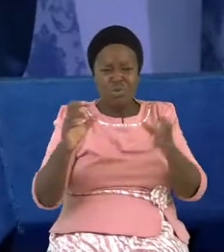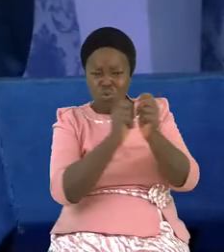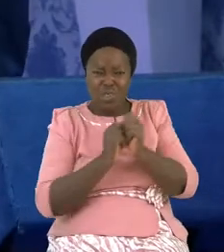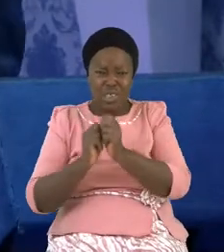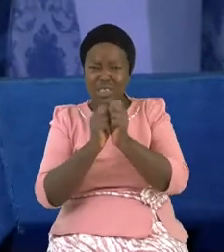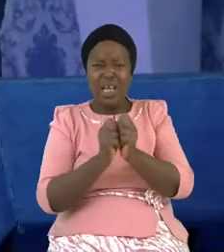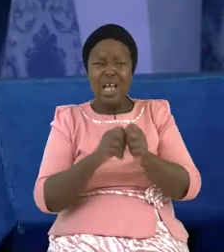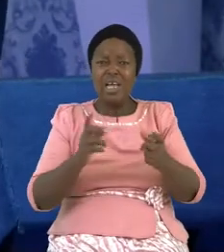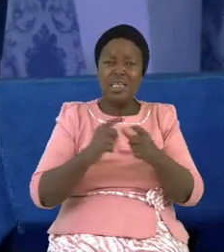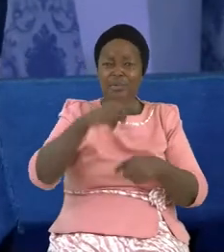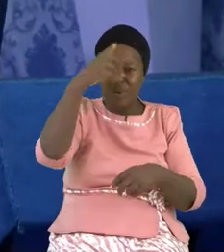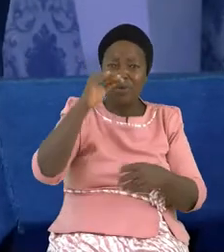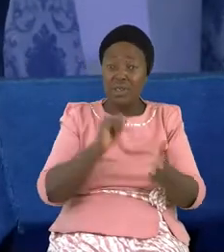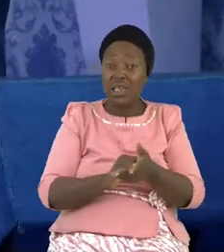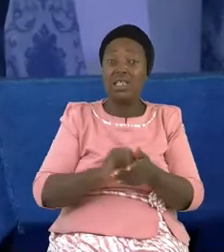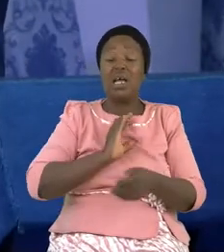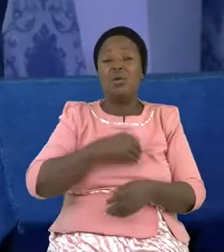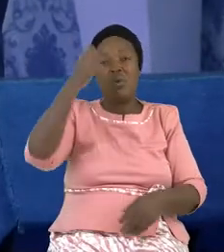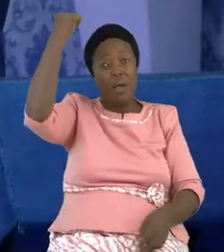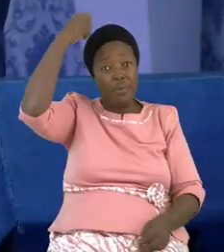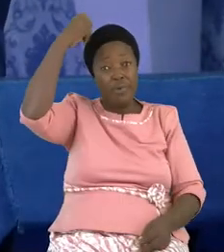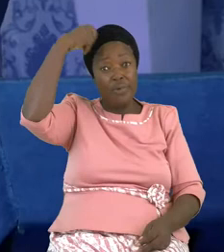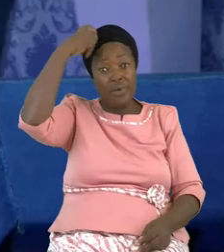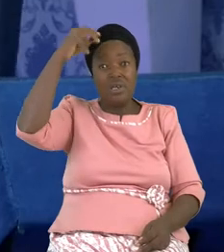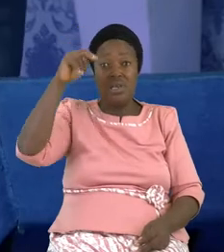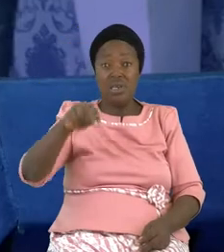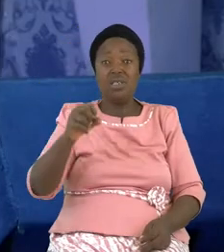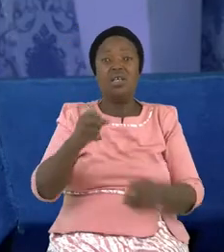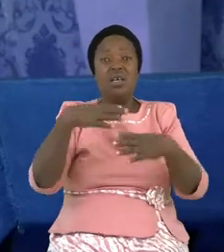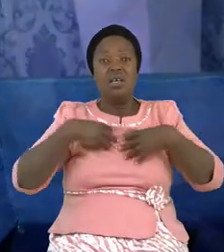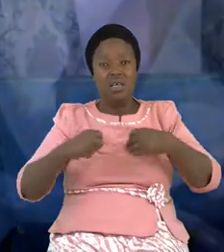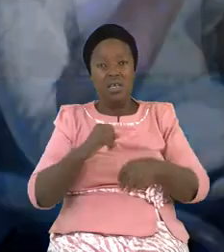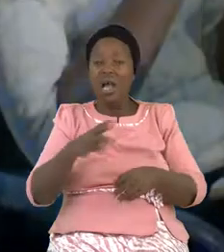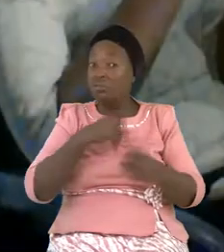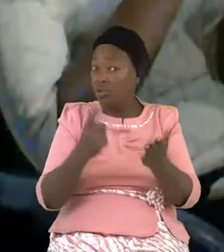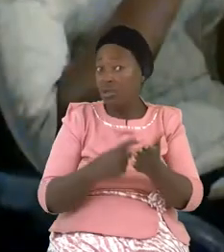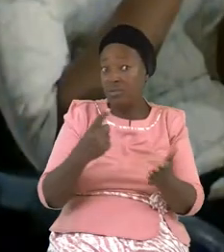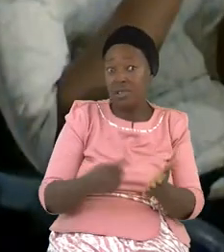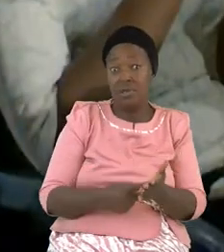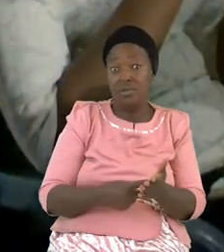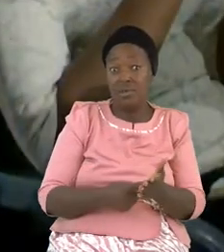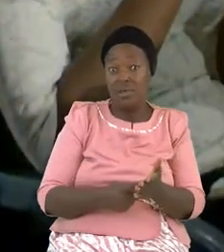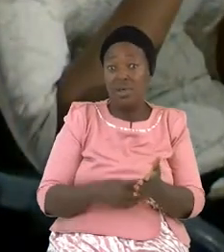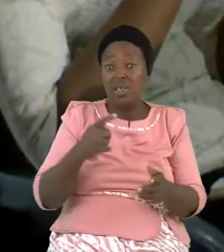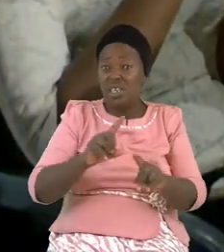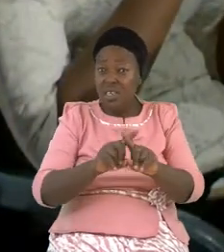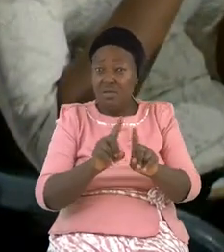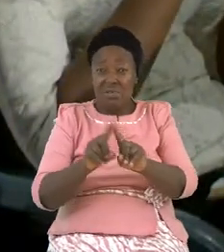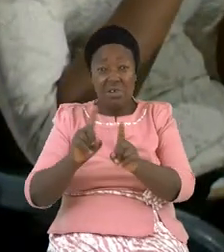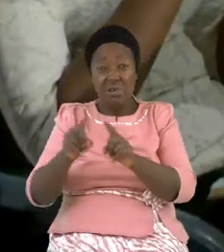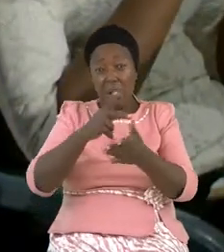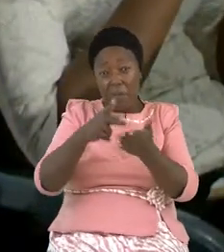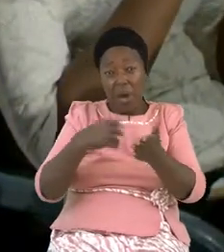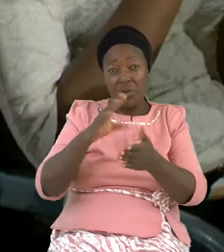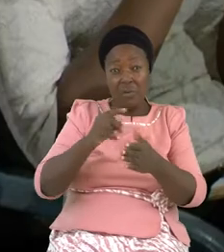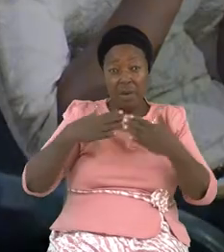of that, our brain needs healing. And sometimes in different parts of our body, there's a pain